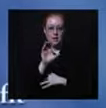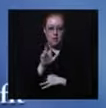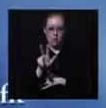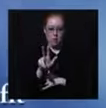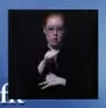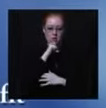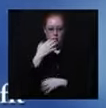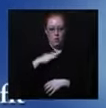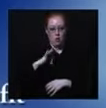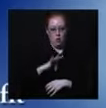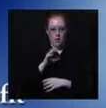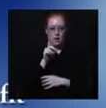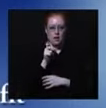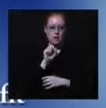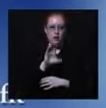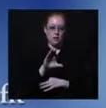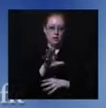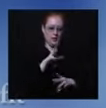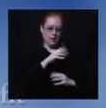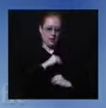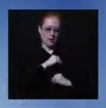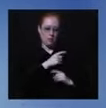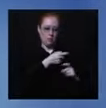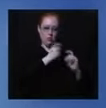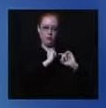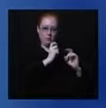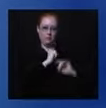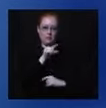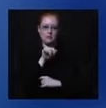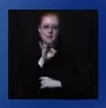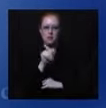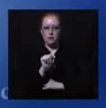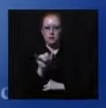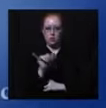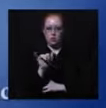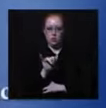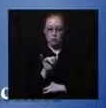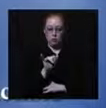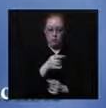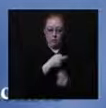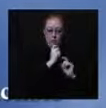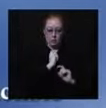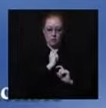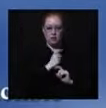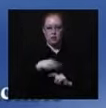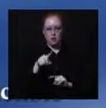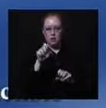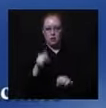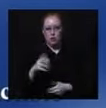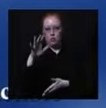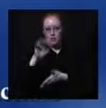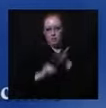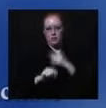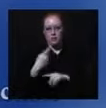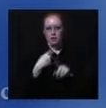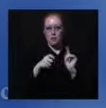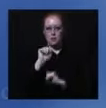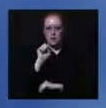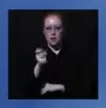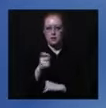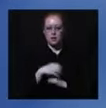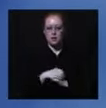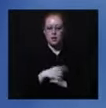nonprofit, DRC can also accept charitable donations and gifts, which are tax deductible. Due